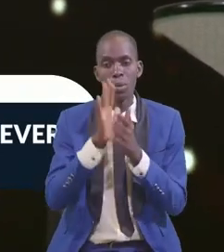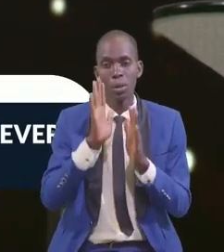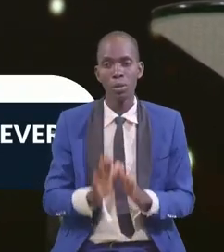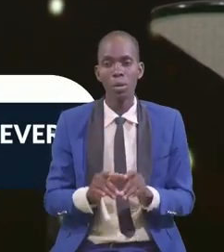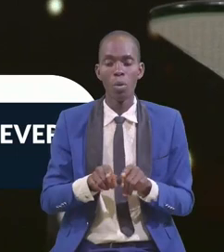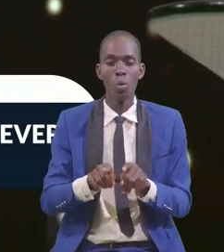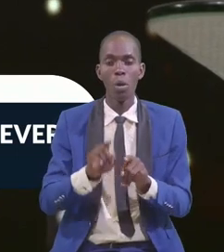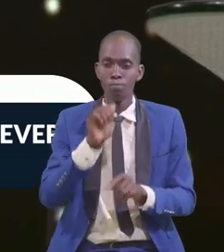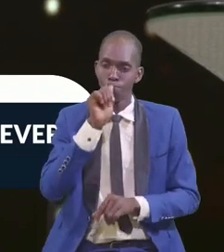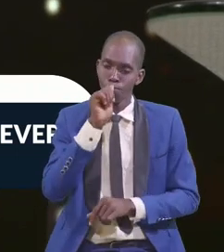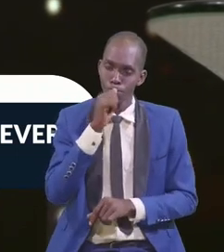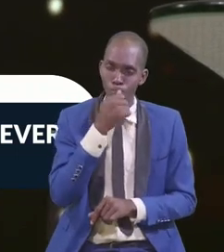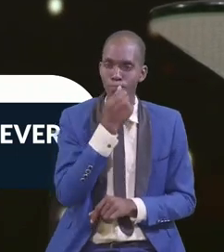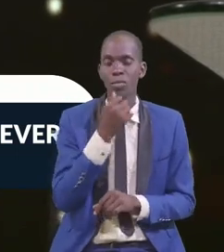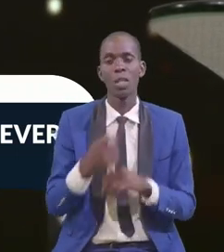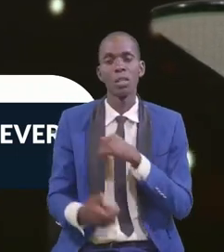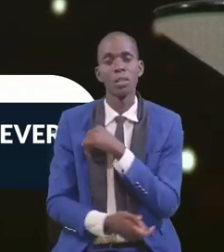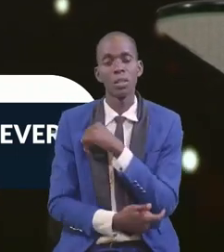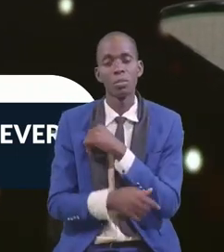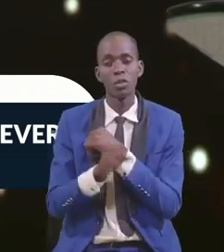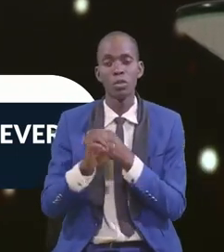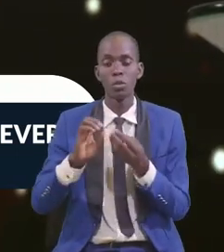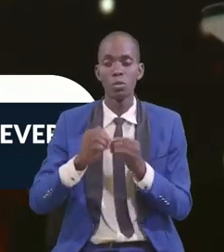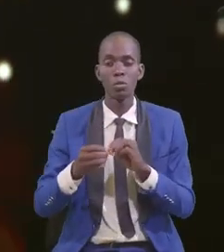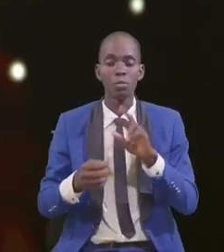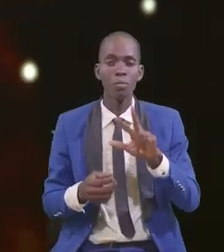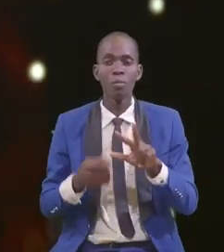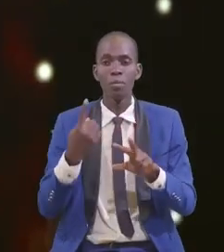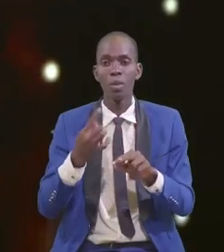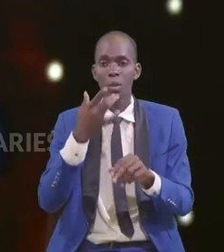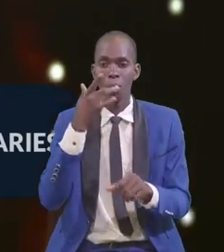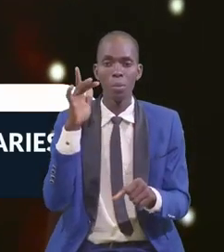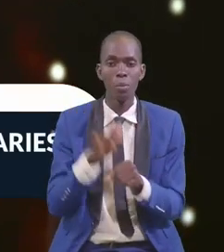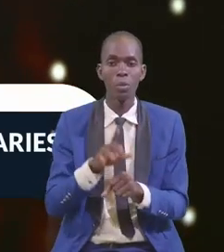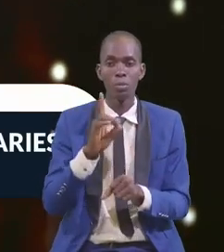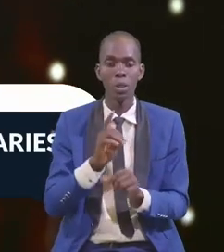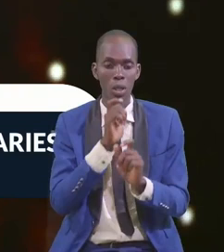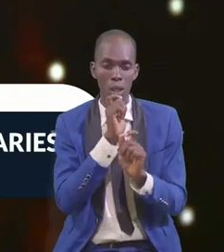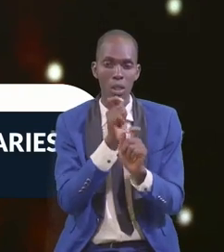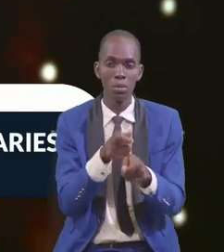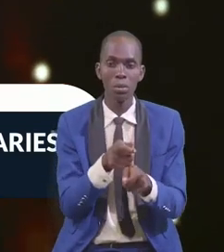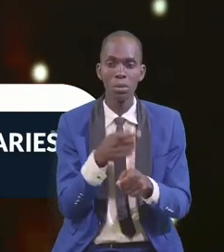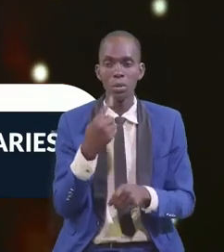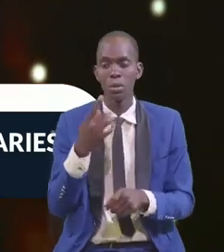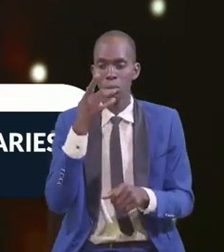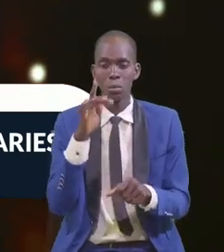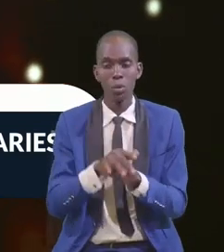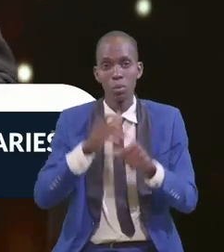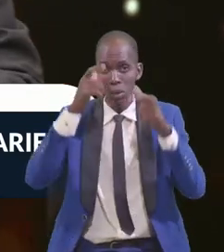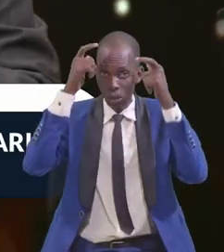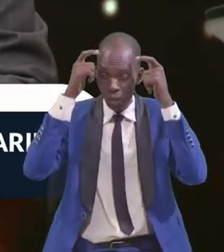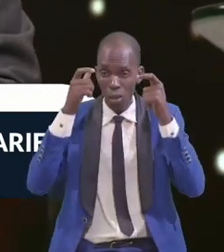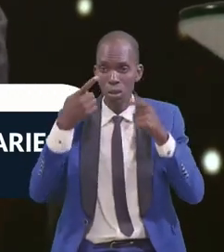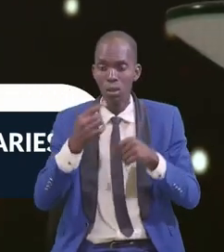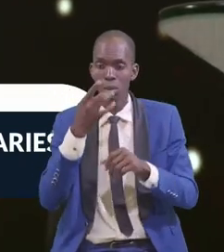while enduring temptations. Number three, the promised prize, the promised crown, the